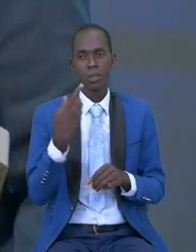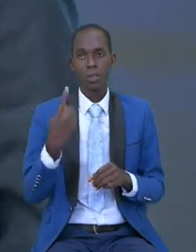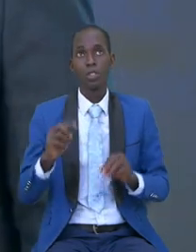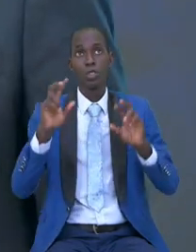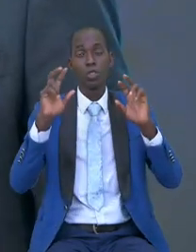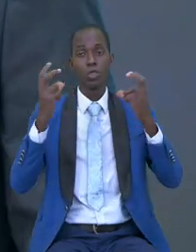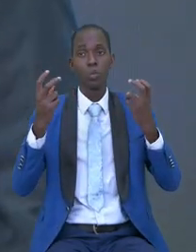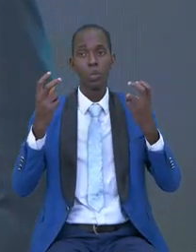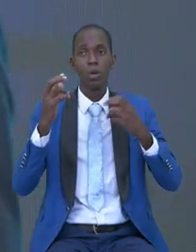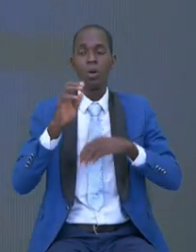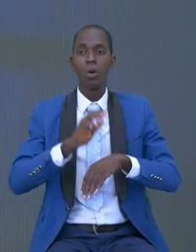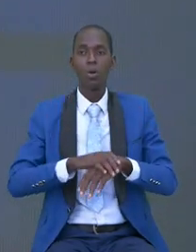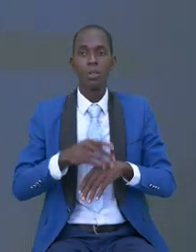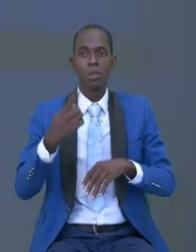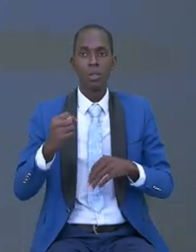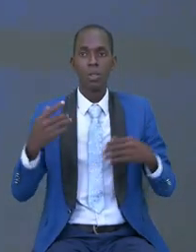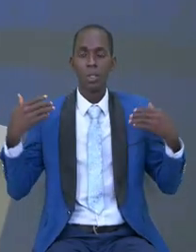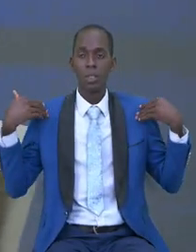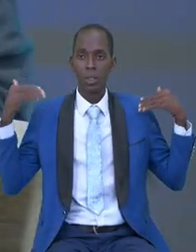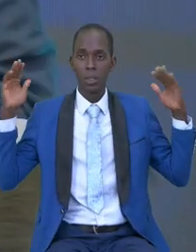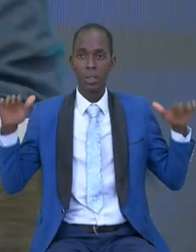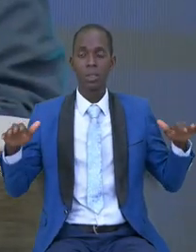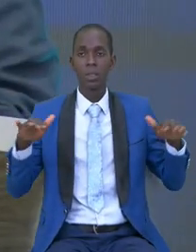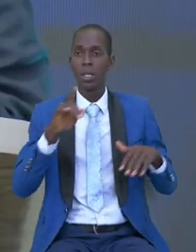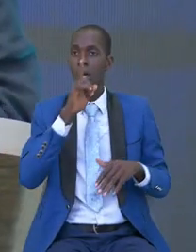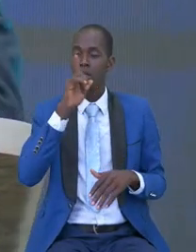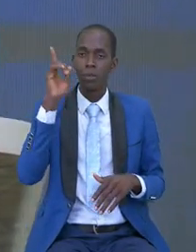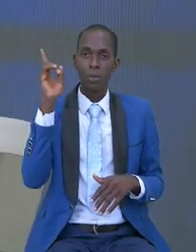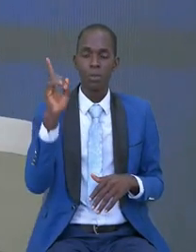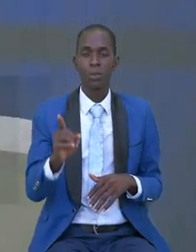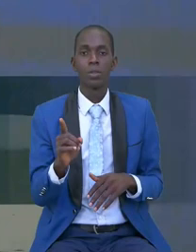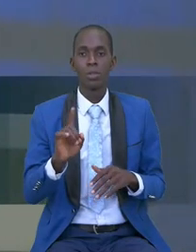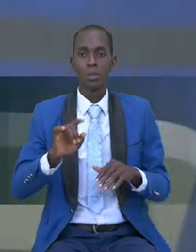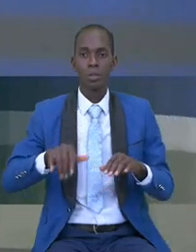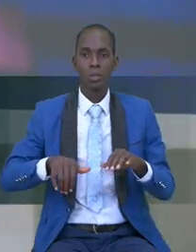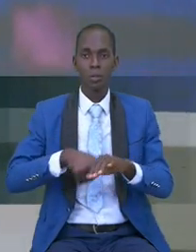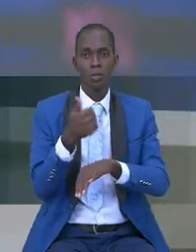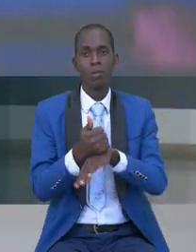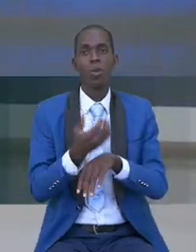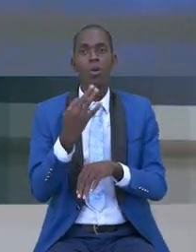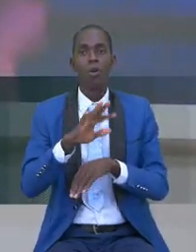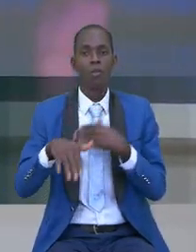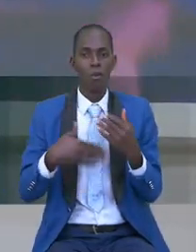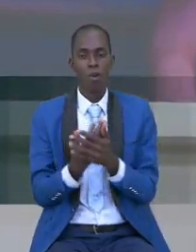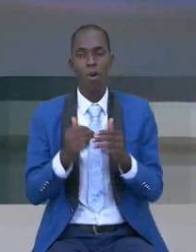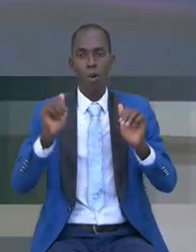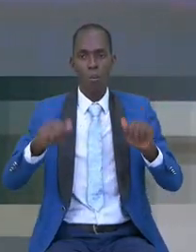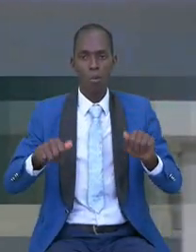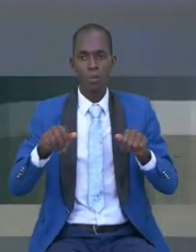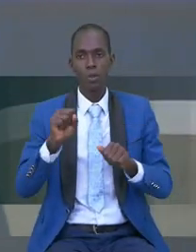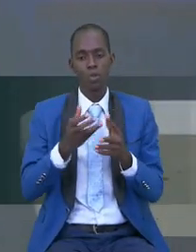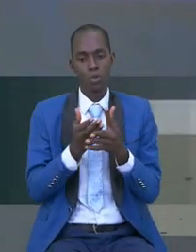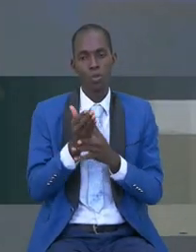on the angelic assuring confirmation of all possibilities through